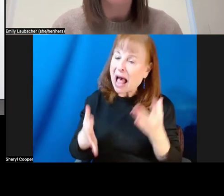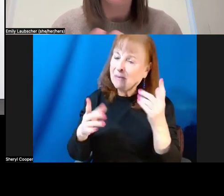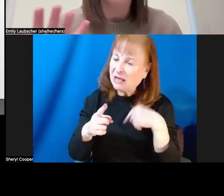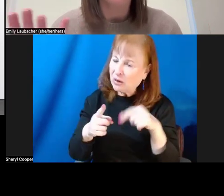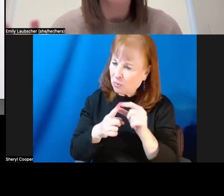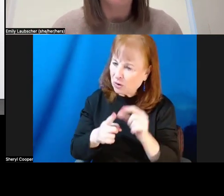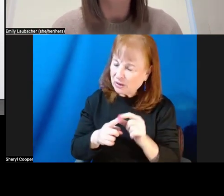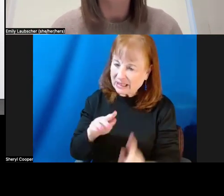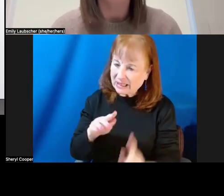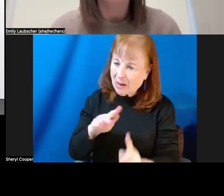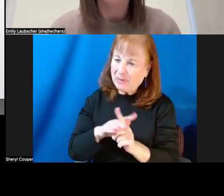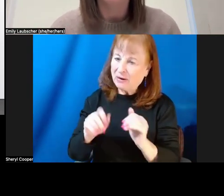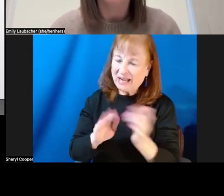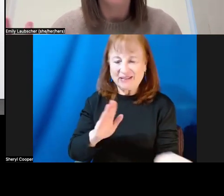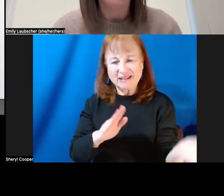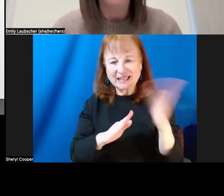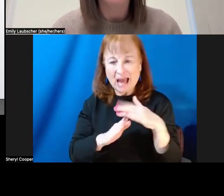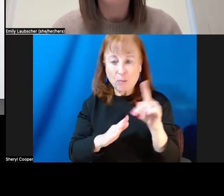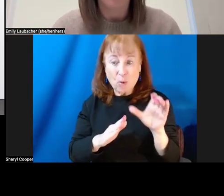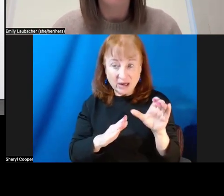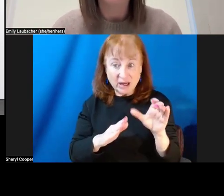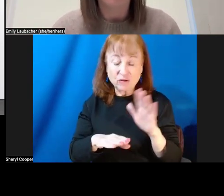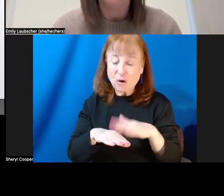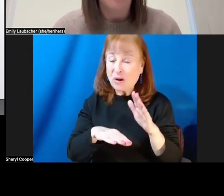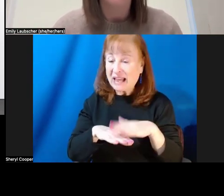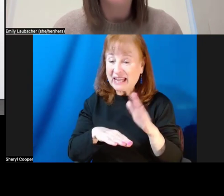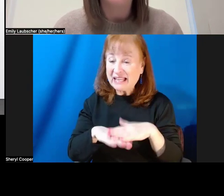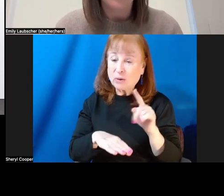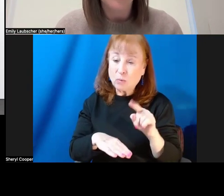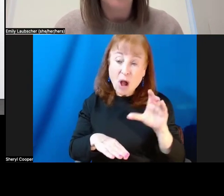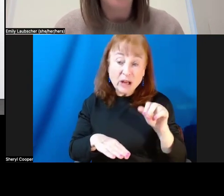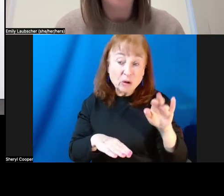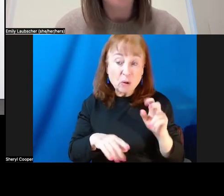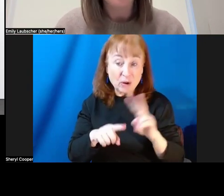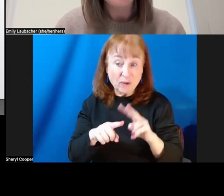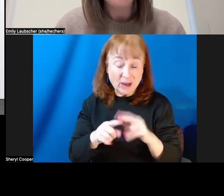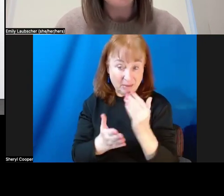words appeared in the top 100 on at least one core vocabulary list.